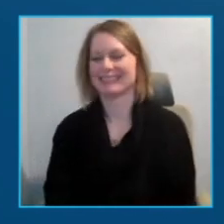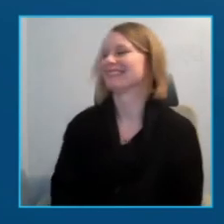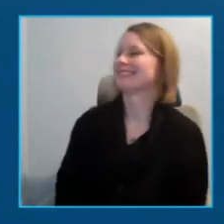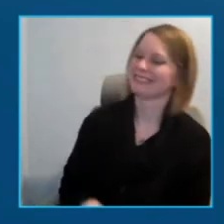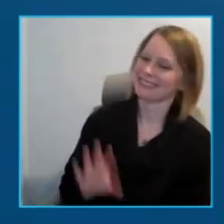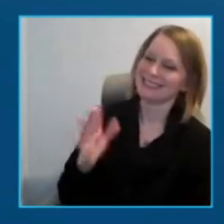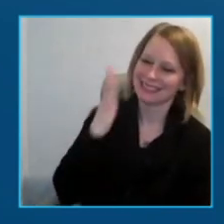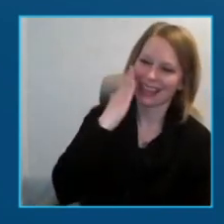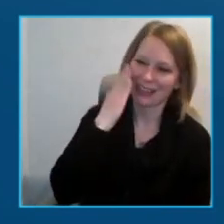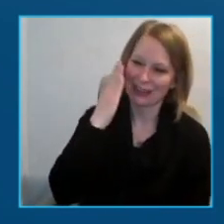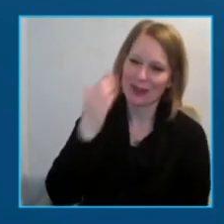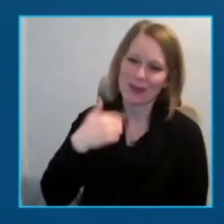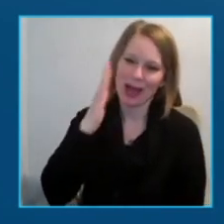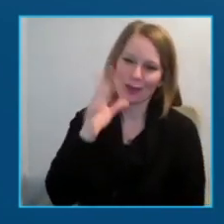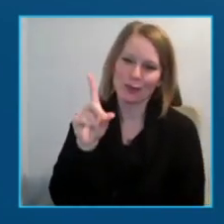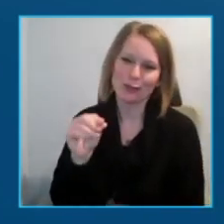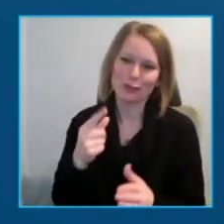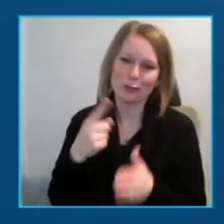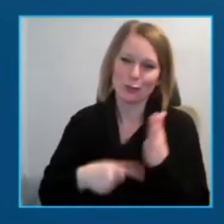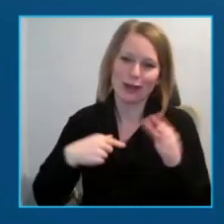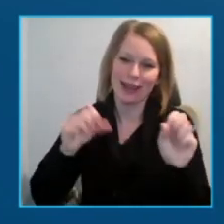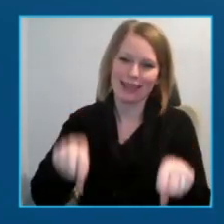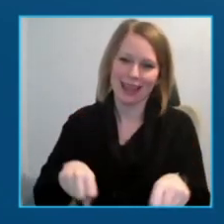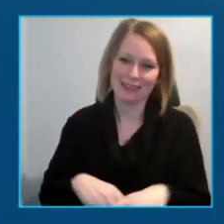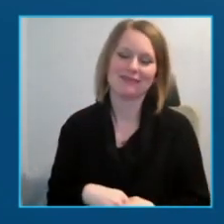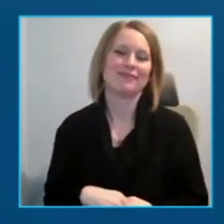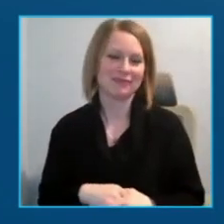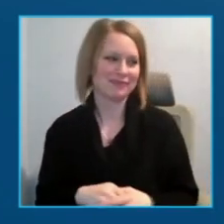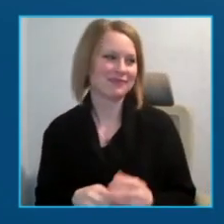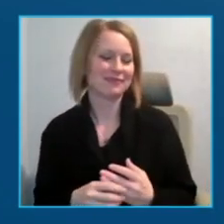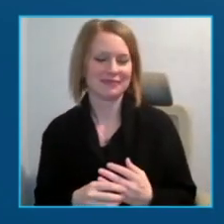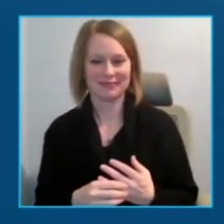can. So thank you very much.